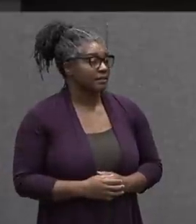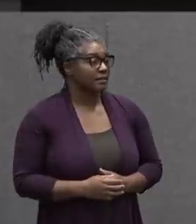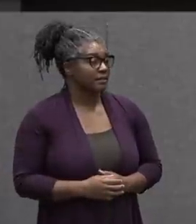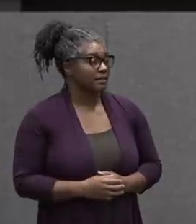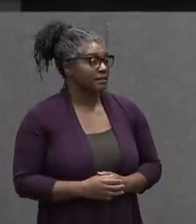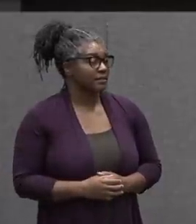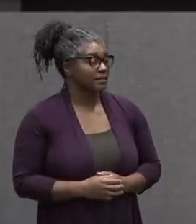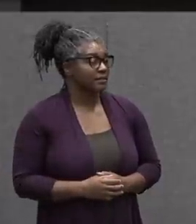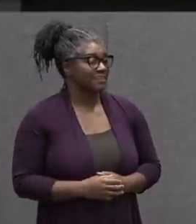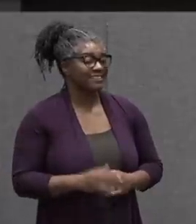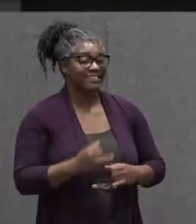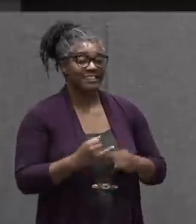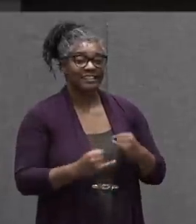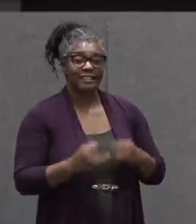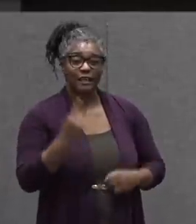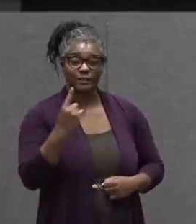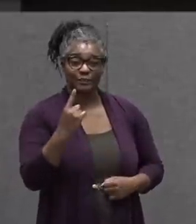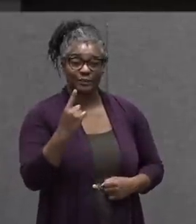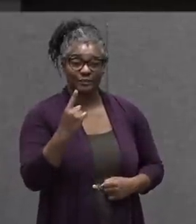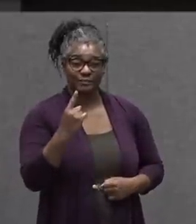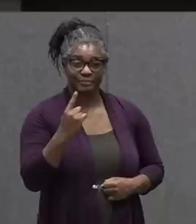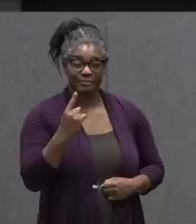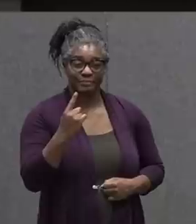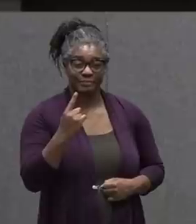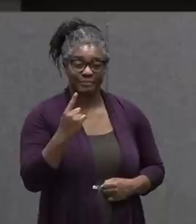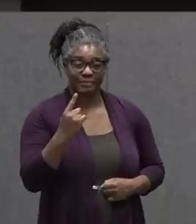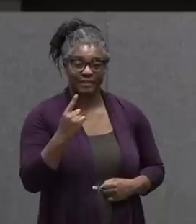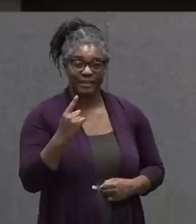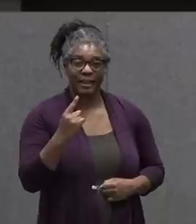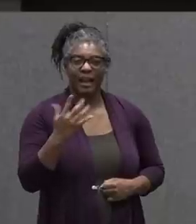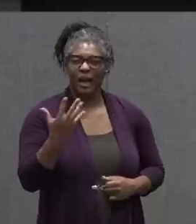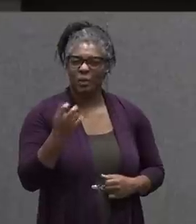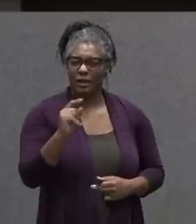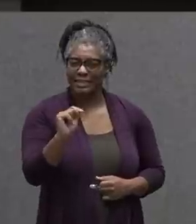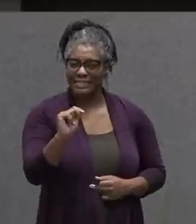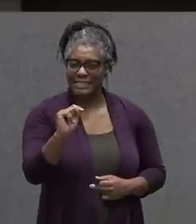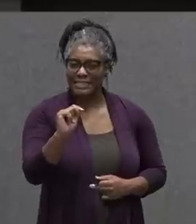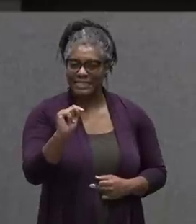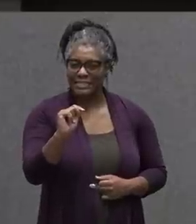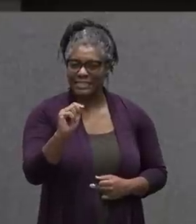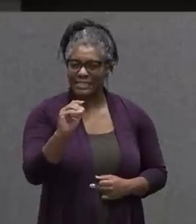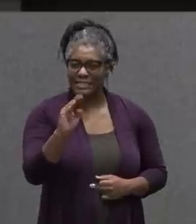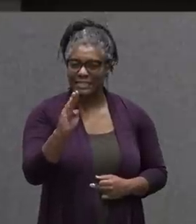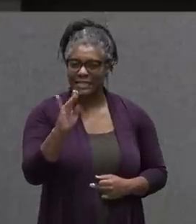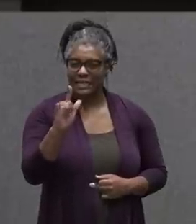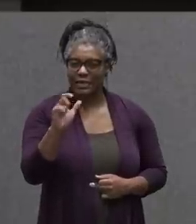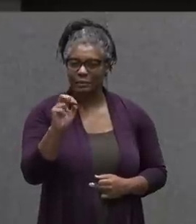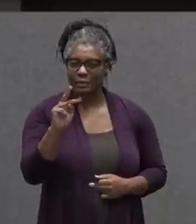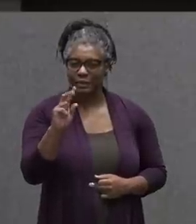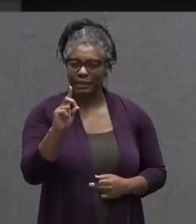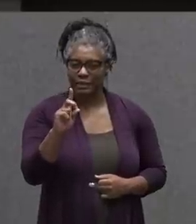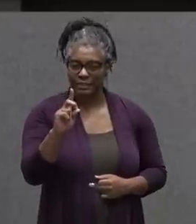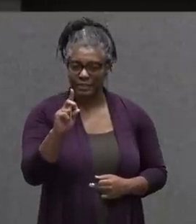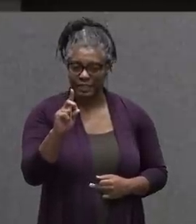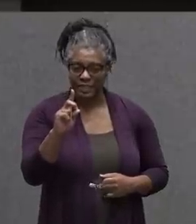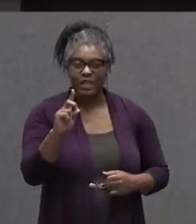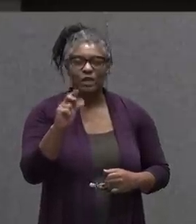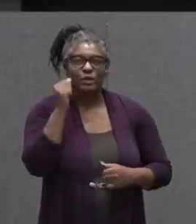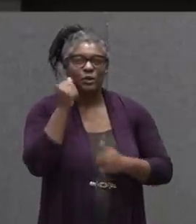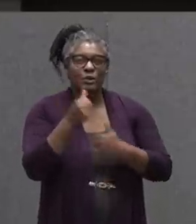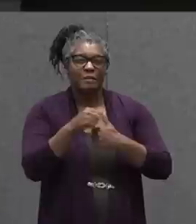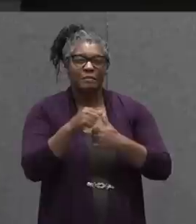And my last one, I thought about a T blend, because I was thinking about some of our lessons from last week about